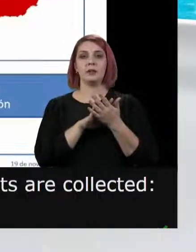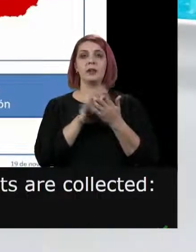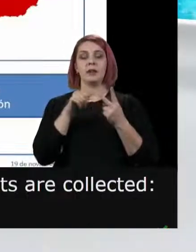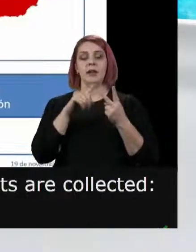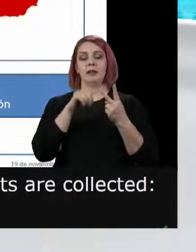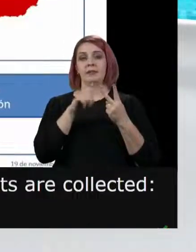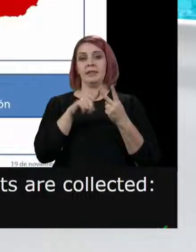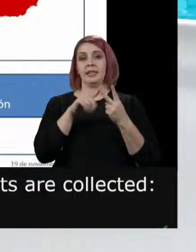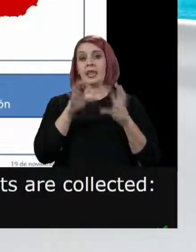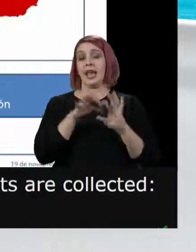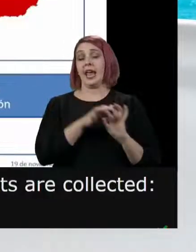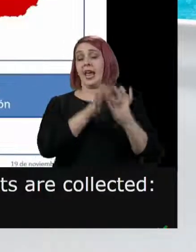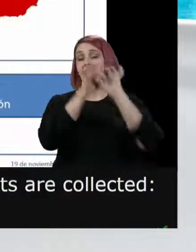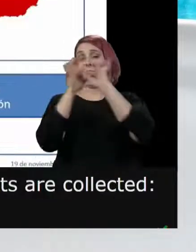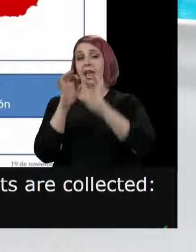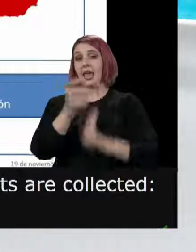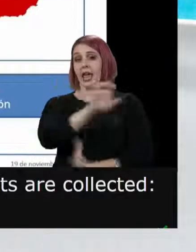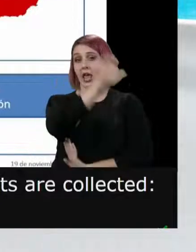Spanish legislation.